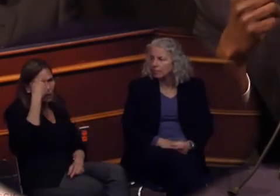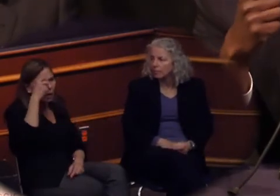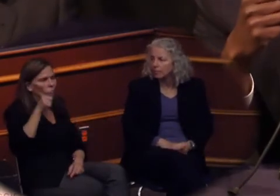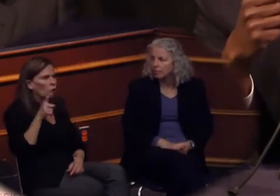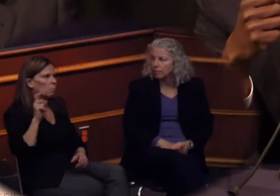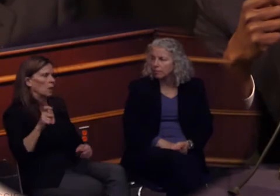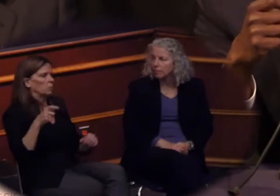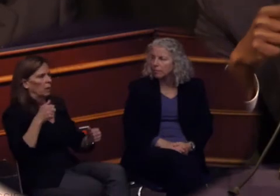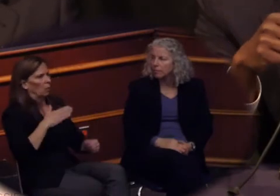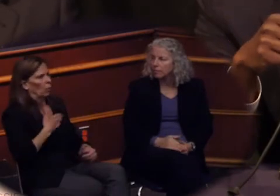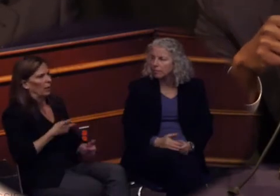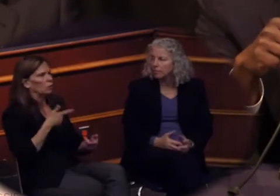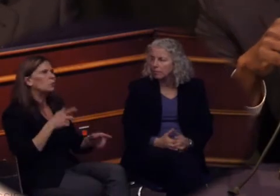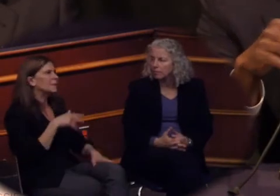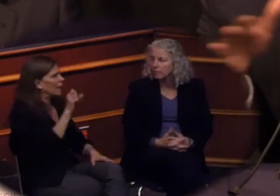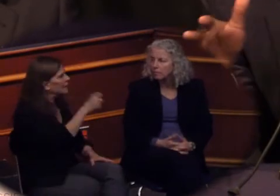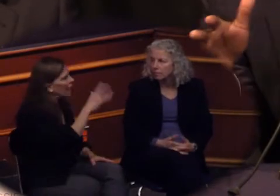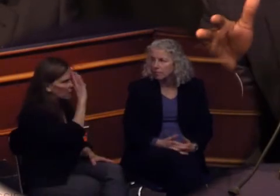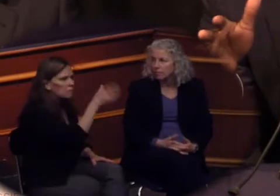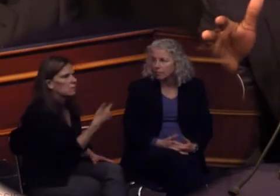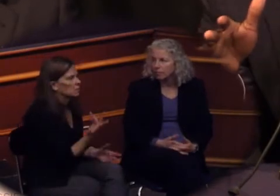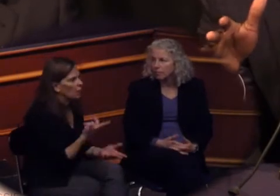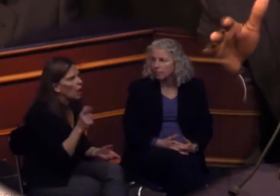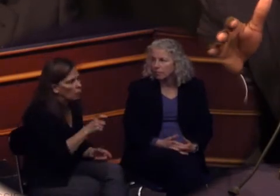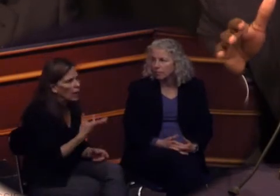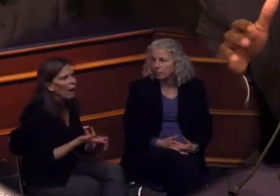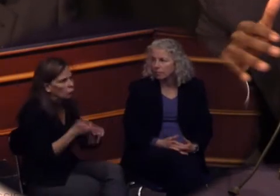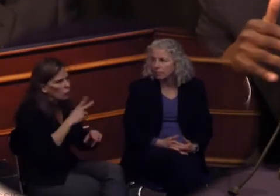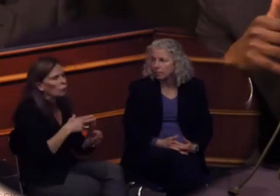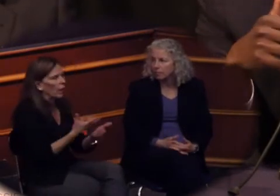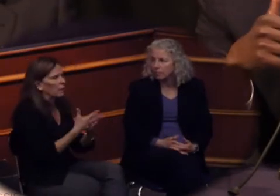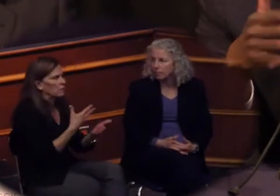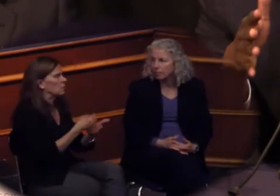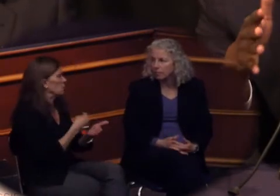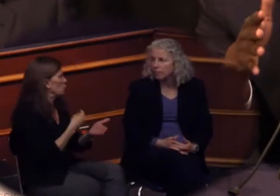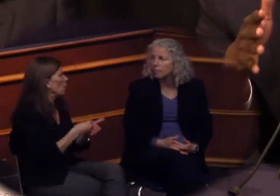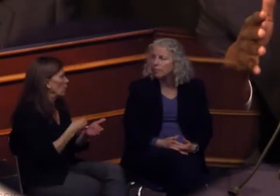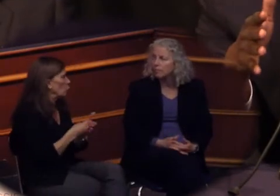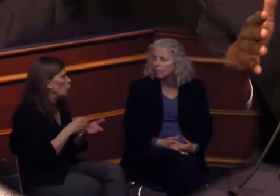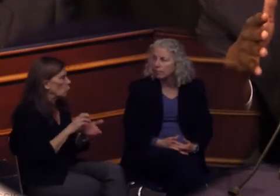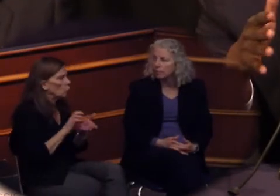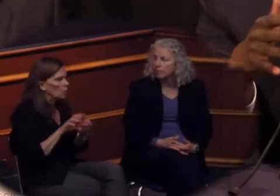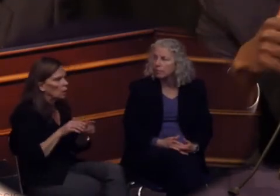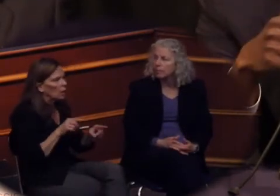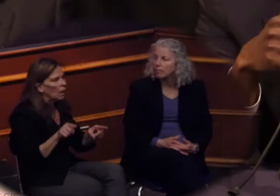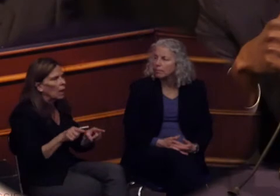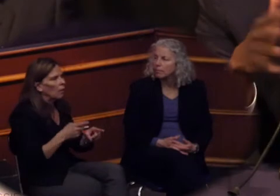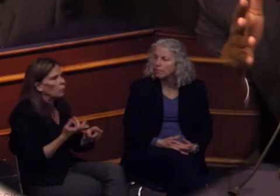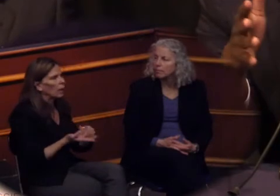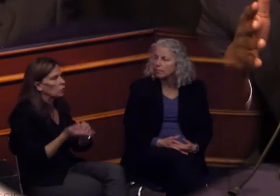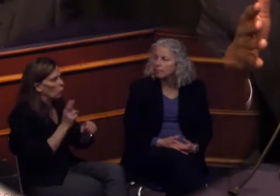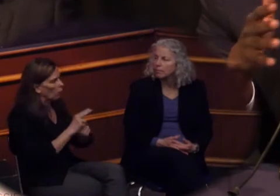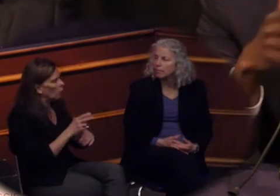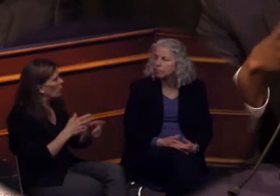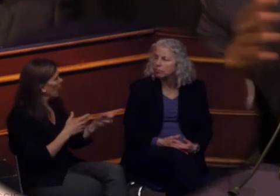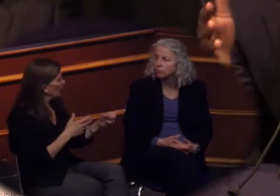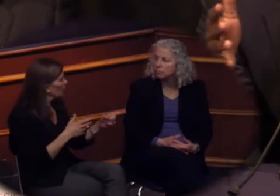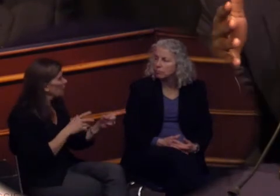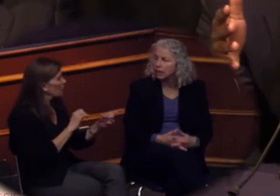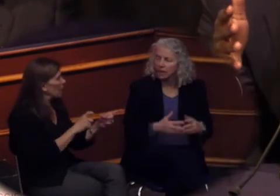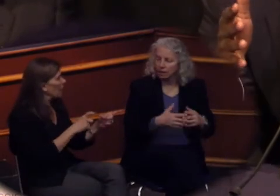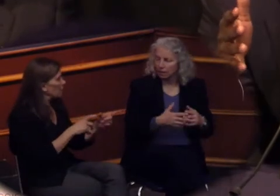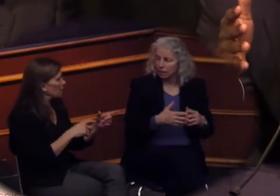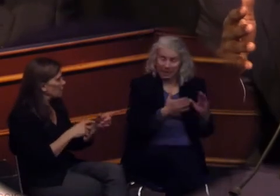eye and say, yes, we need to raise revenue. We can't be asking cities and towns to pass tax override packages all across the state because